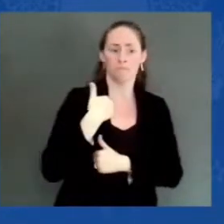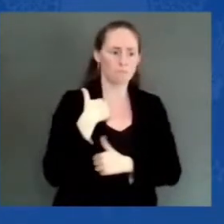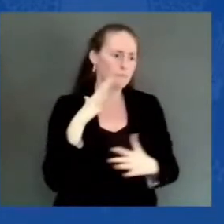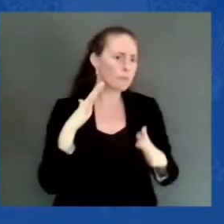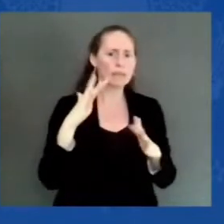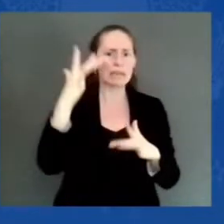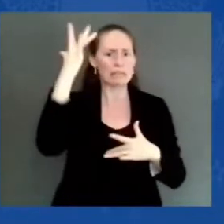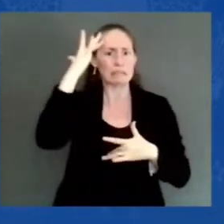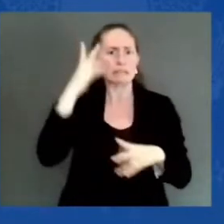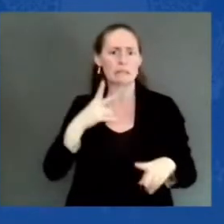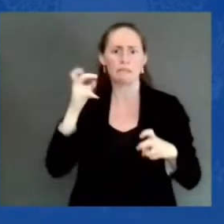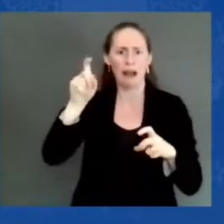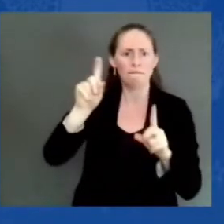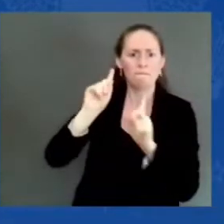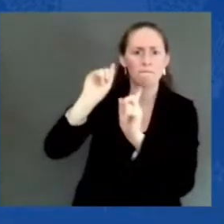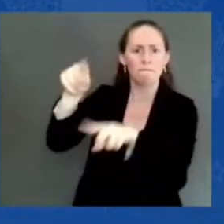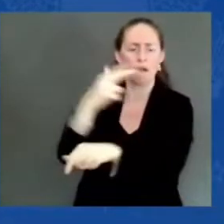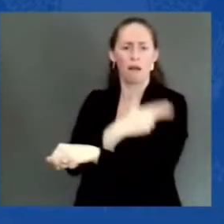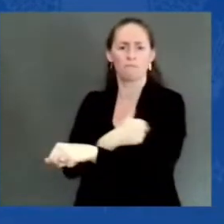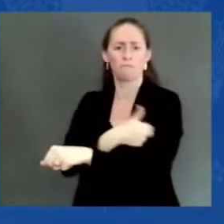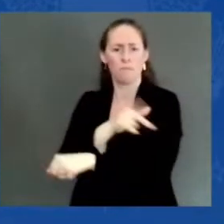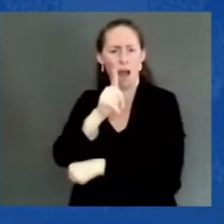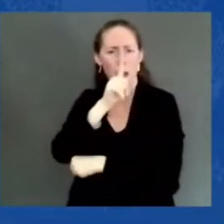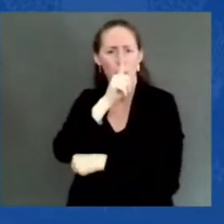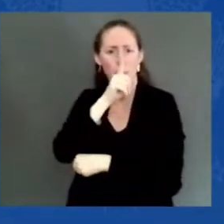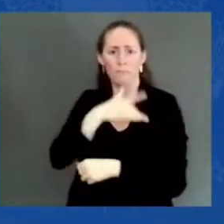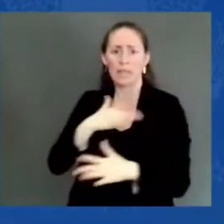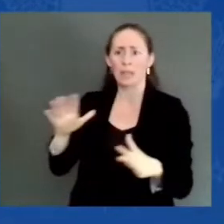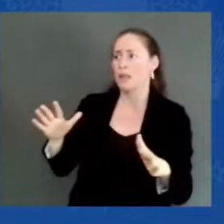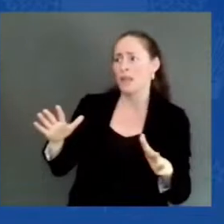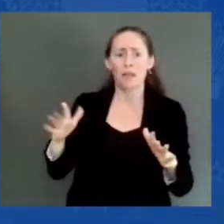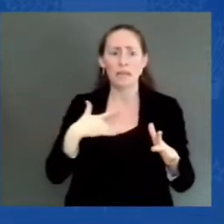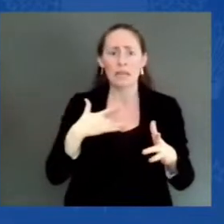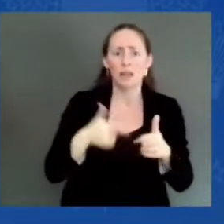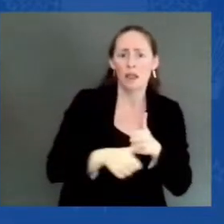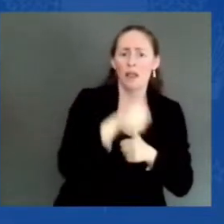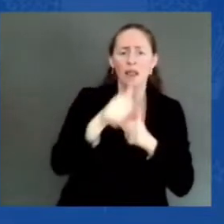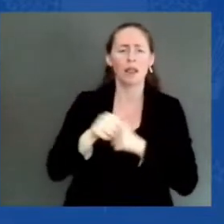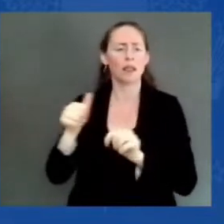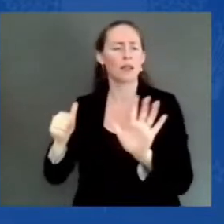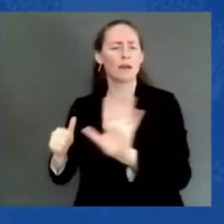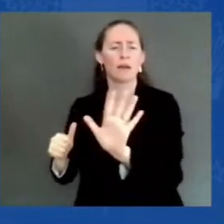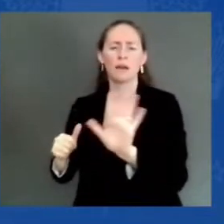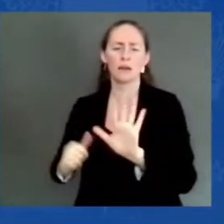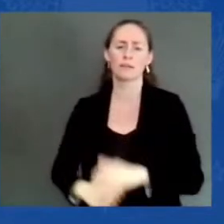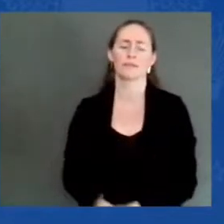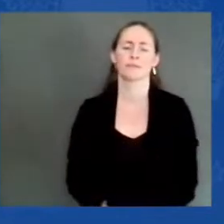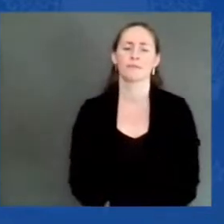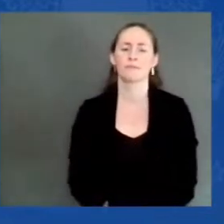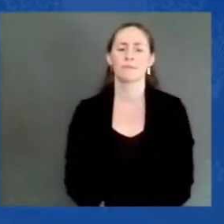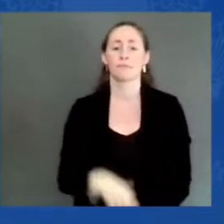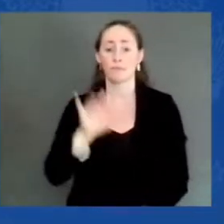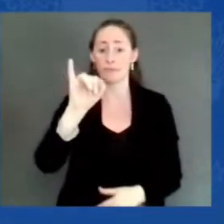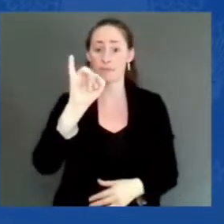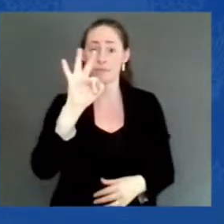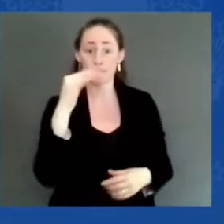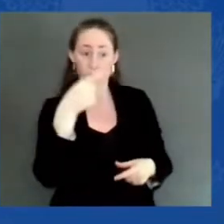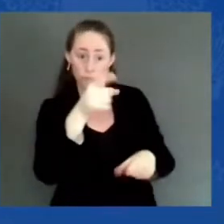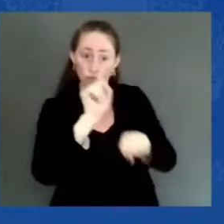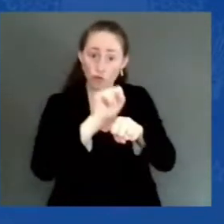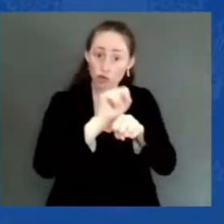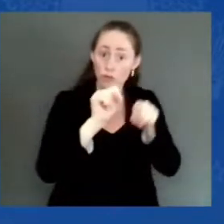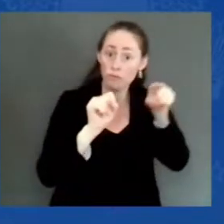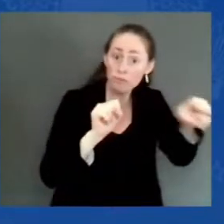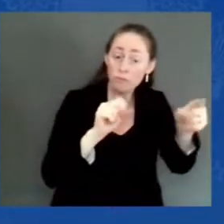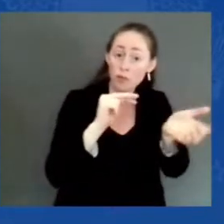hospital. And now, if you visit, live, or work in a nursing home, you should not be at a